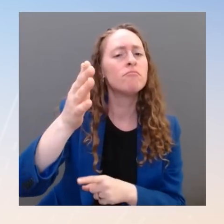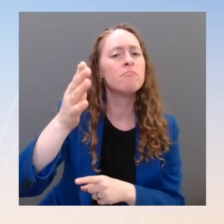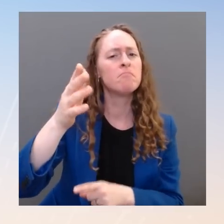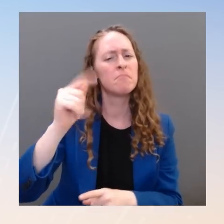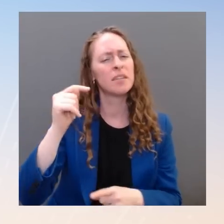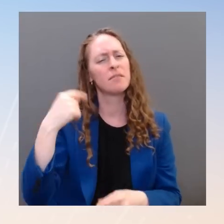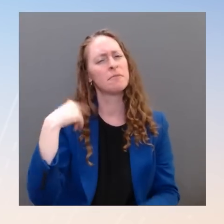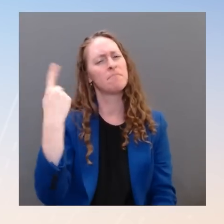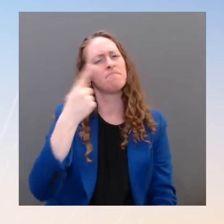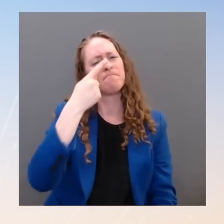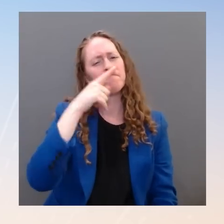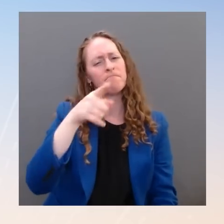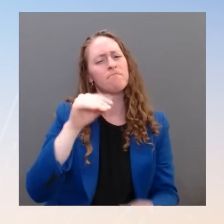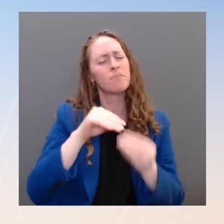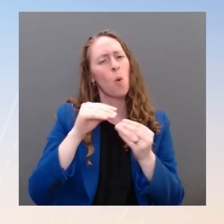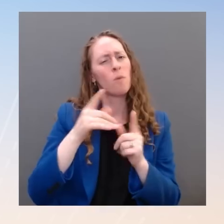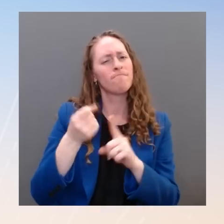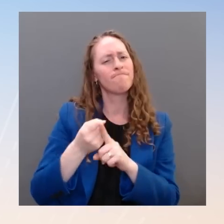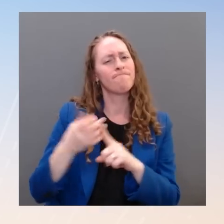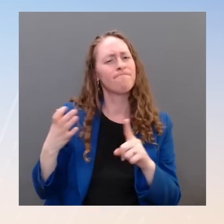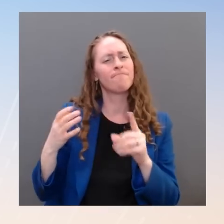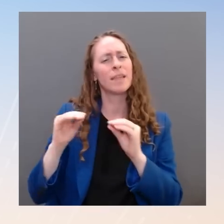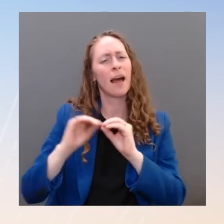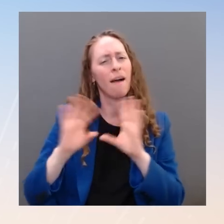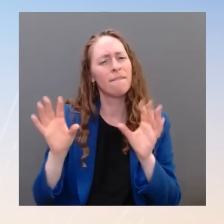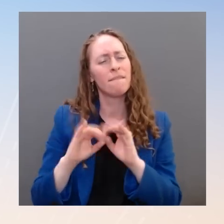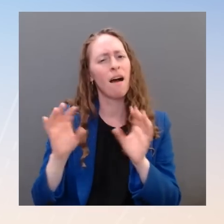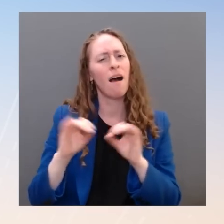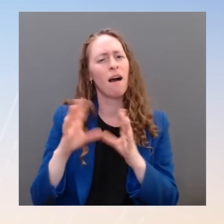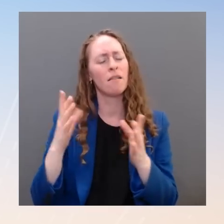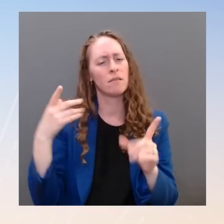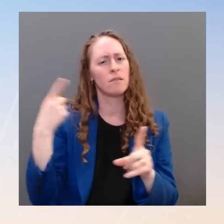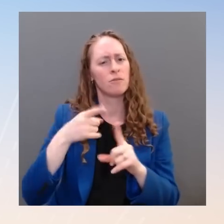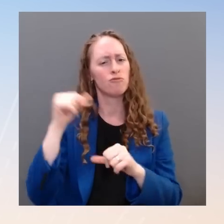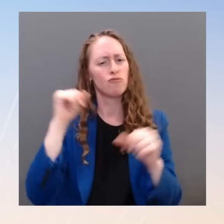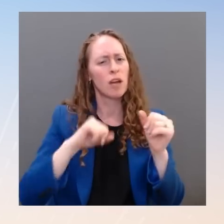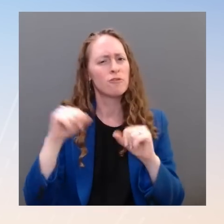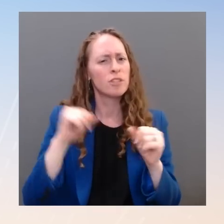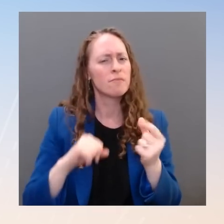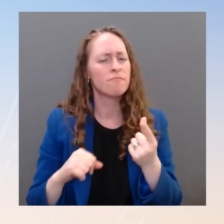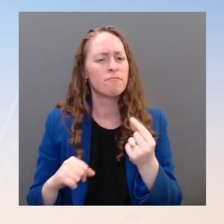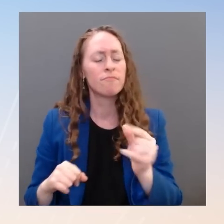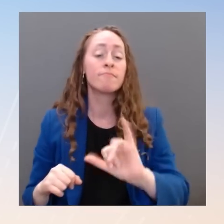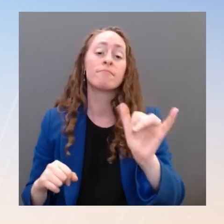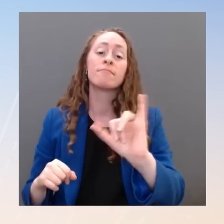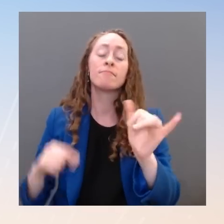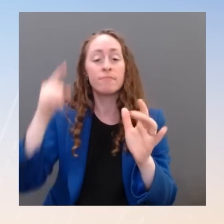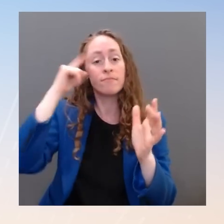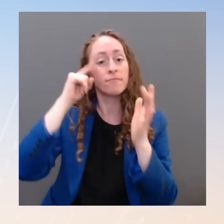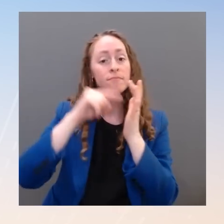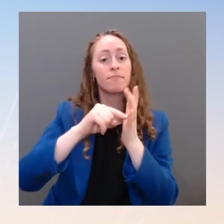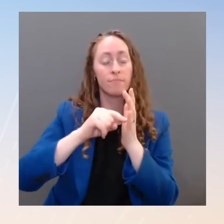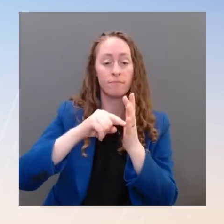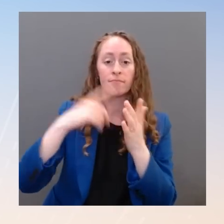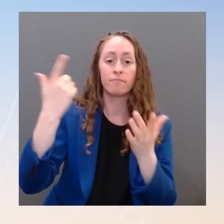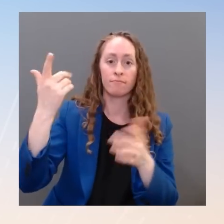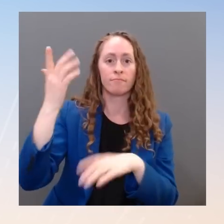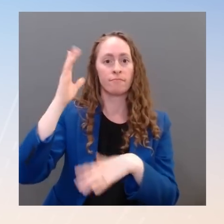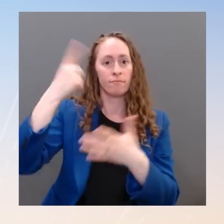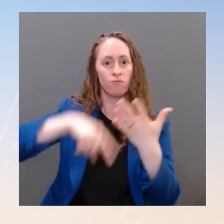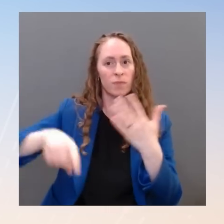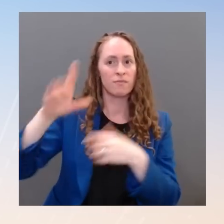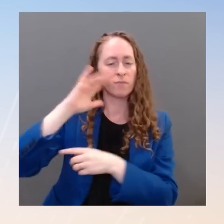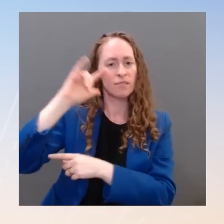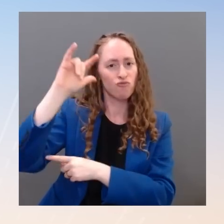money secured? The president obviously next week is going to Alabama to tour Lockheed Martin and the Javelins. See Javelins. Javelins being